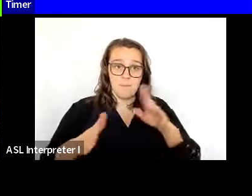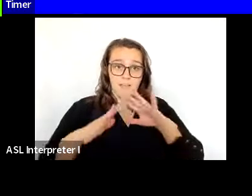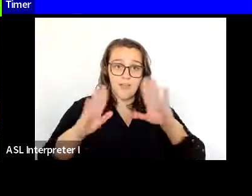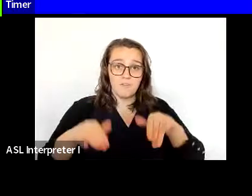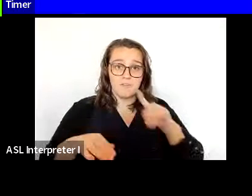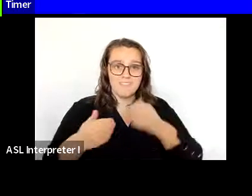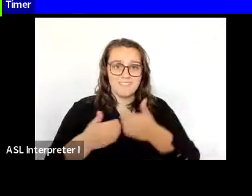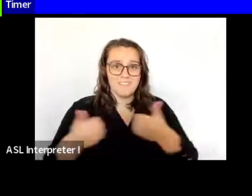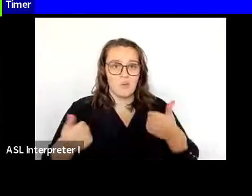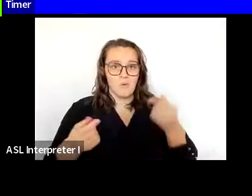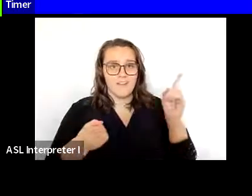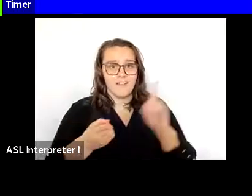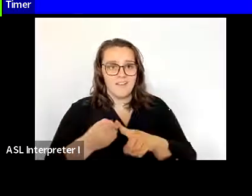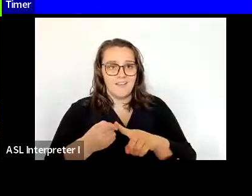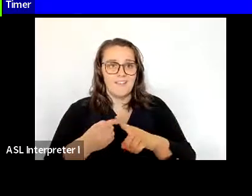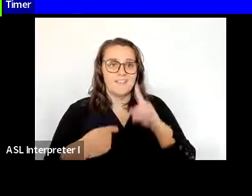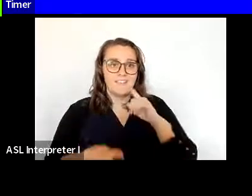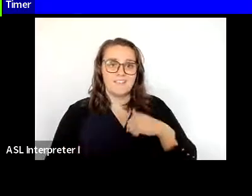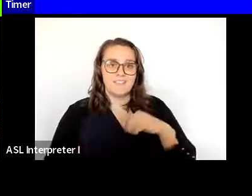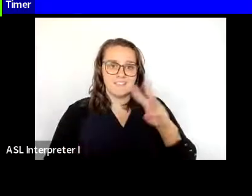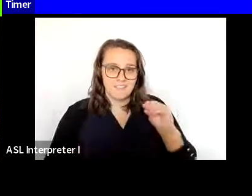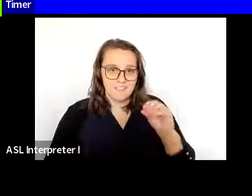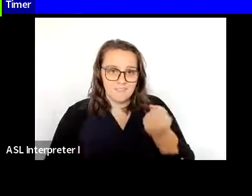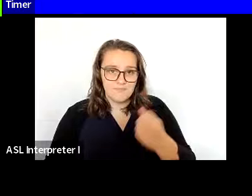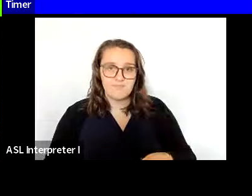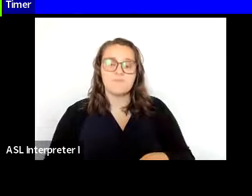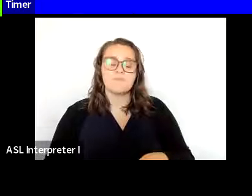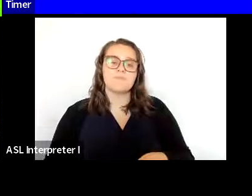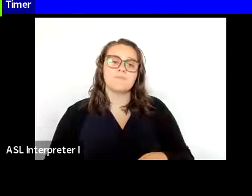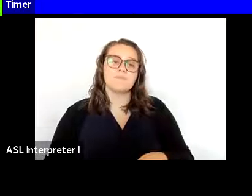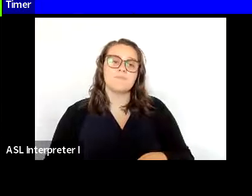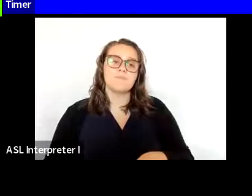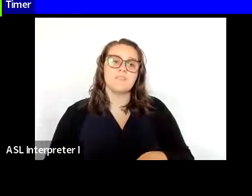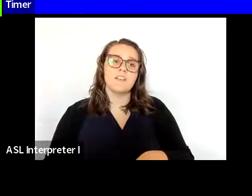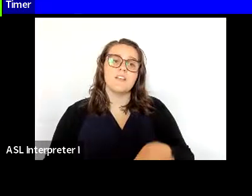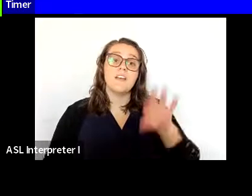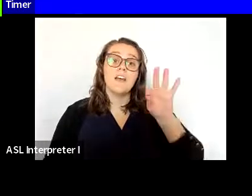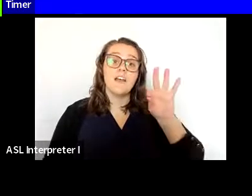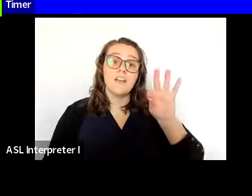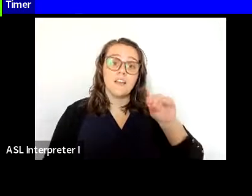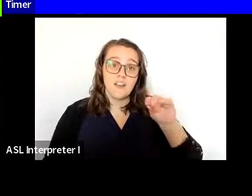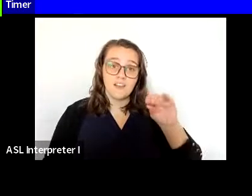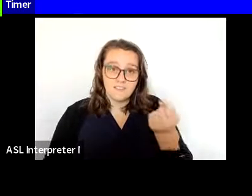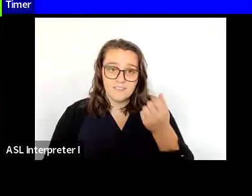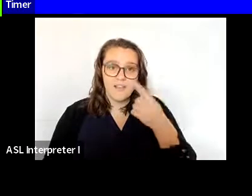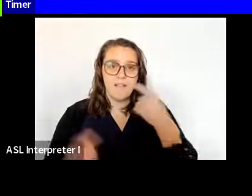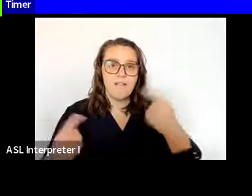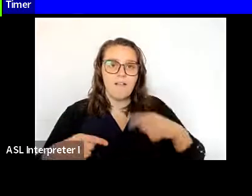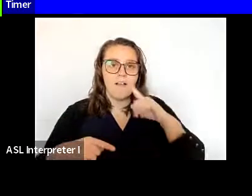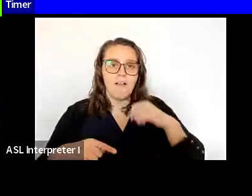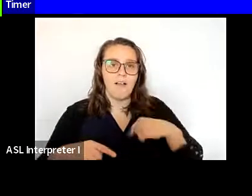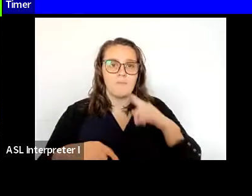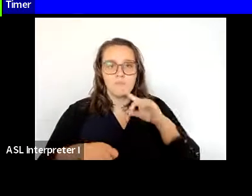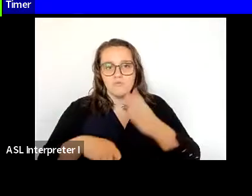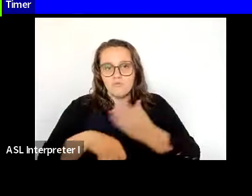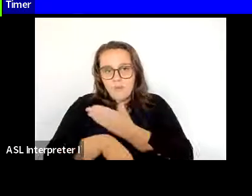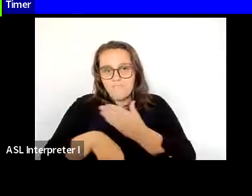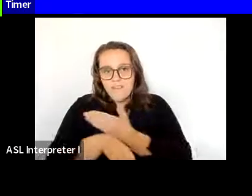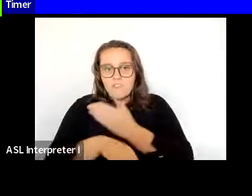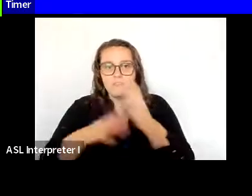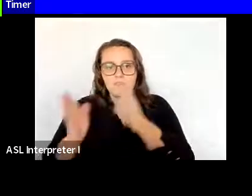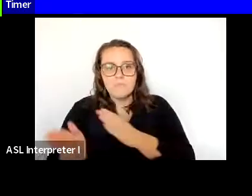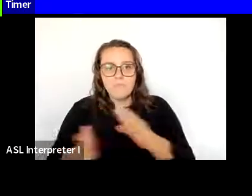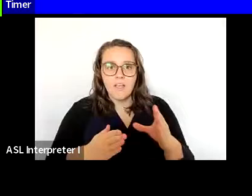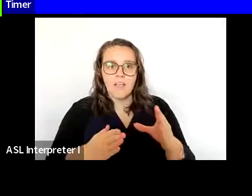In 1993, renovation plans for Ellen Place, or for the Ellen Wilson dwellings, renovation plans